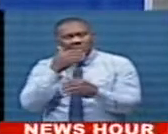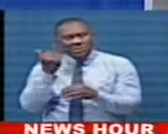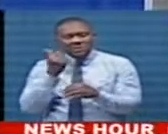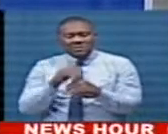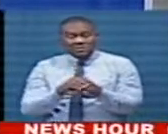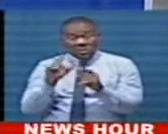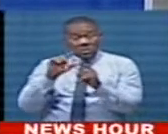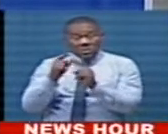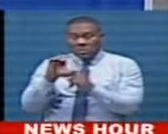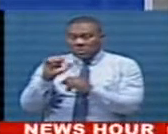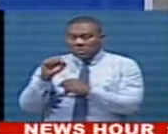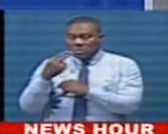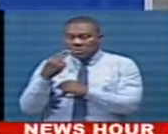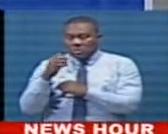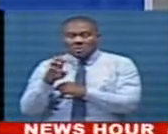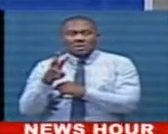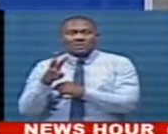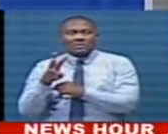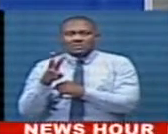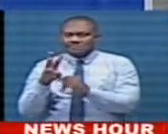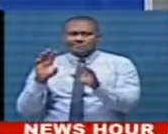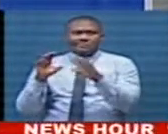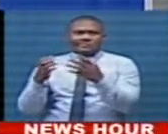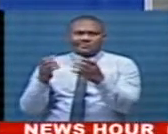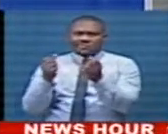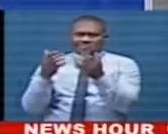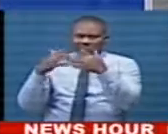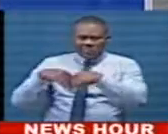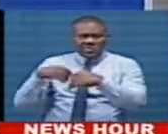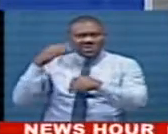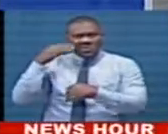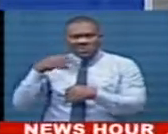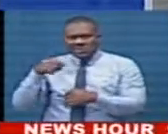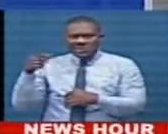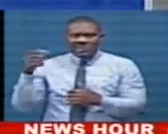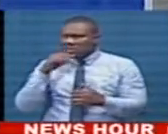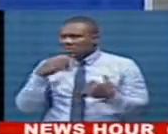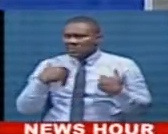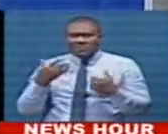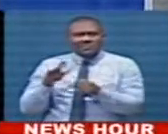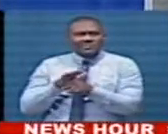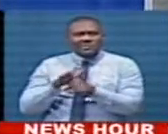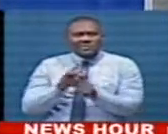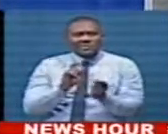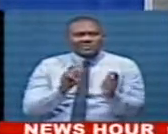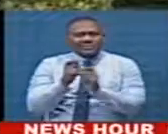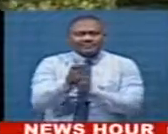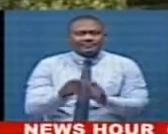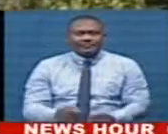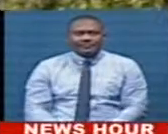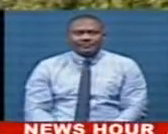of local cashew processing companies have collapsed because of the commodity is simply not available to process.